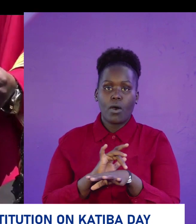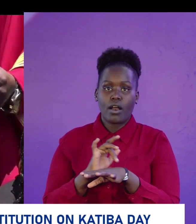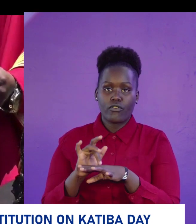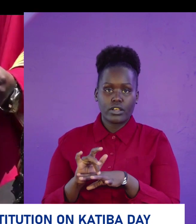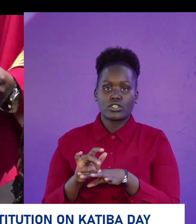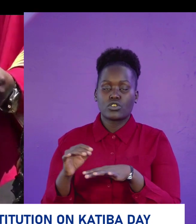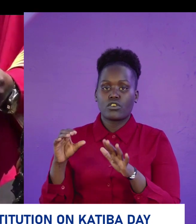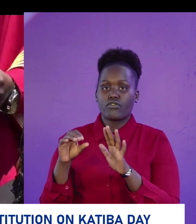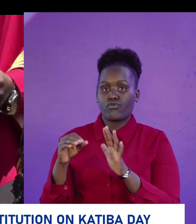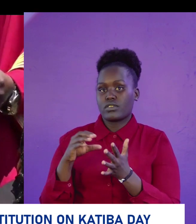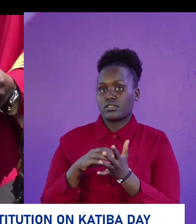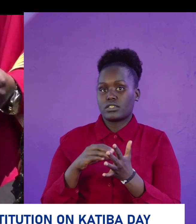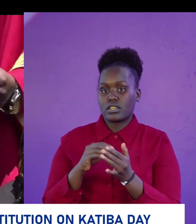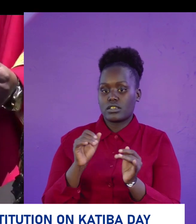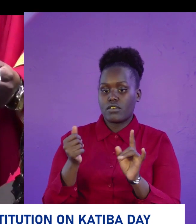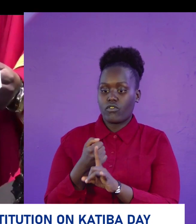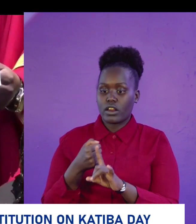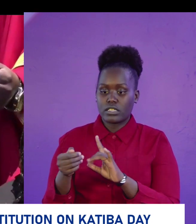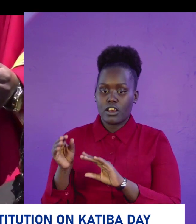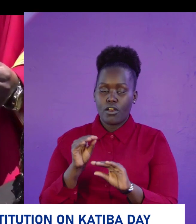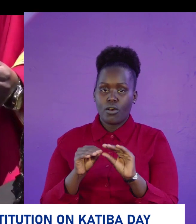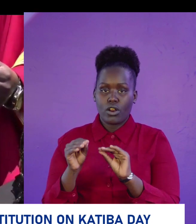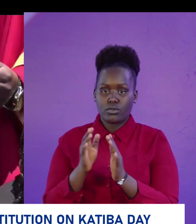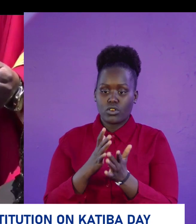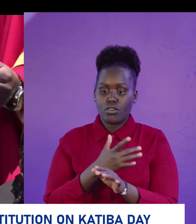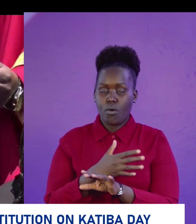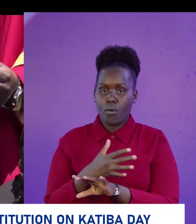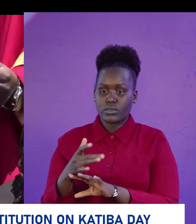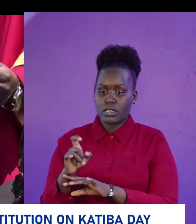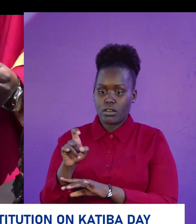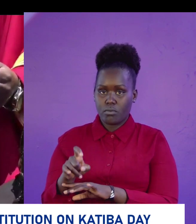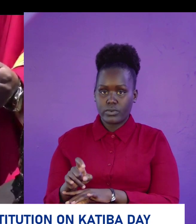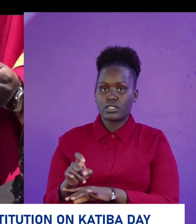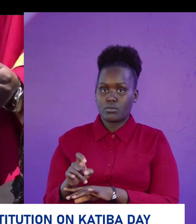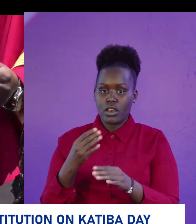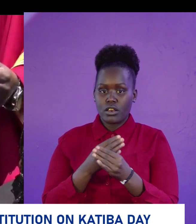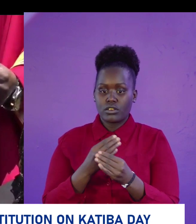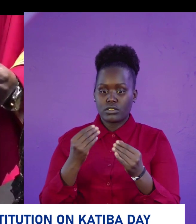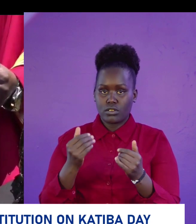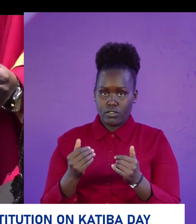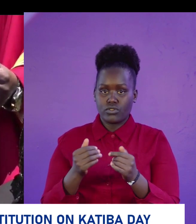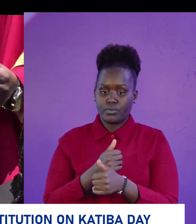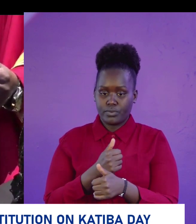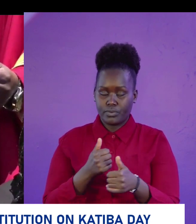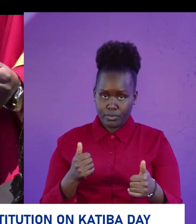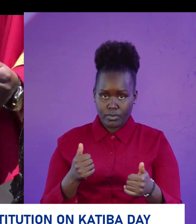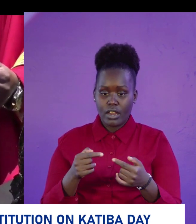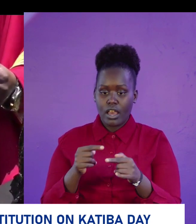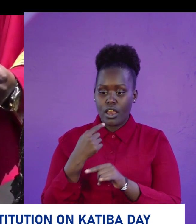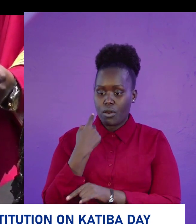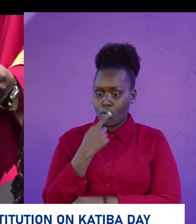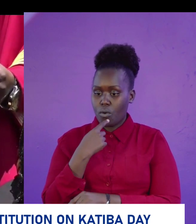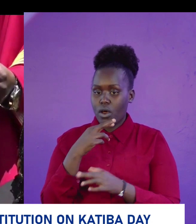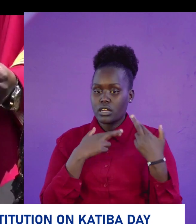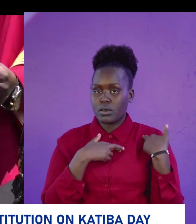past and present. Corruption and wastage must be confronted decisively, and those responsible for